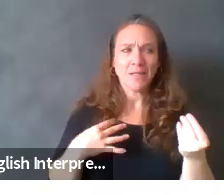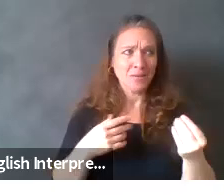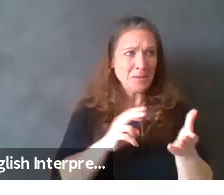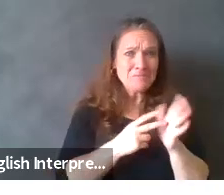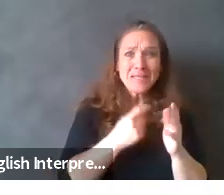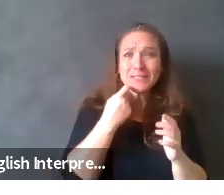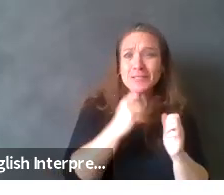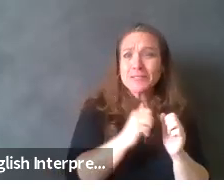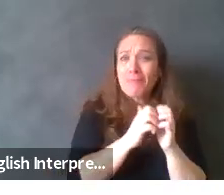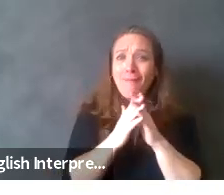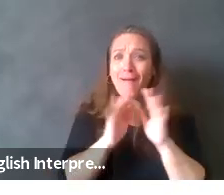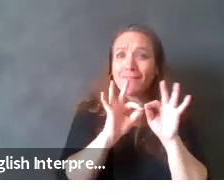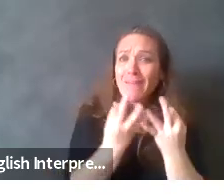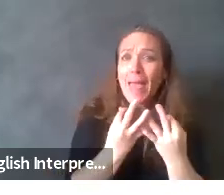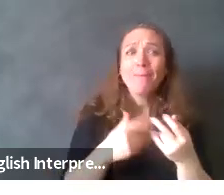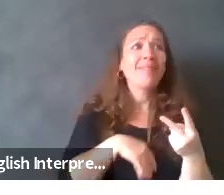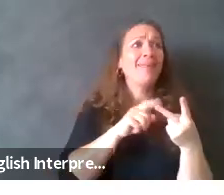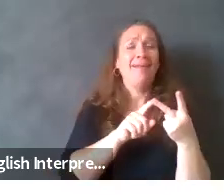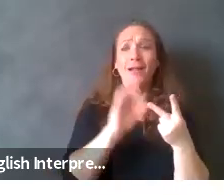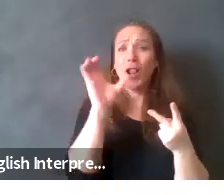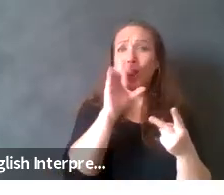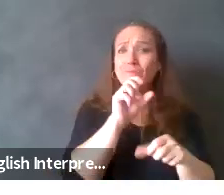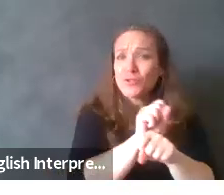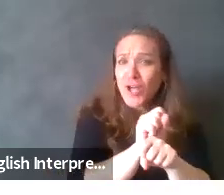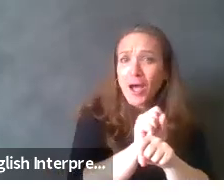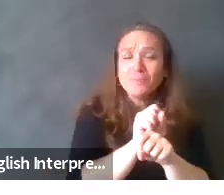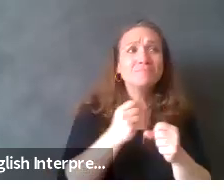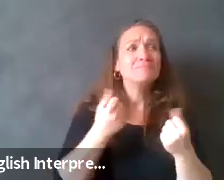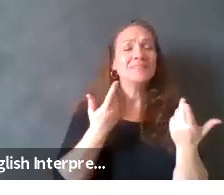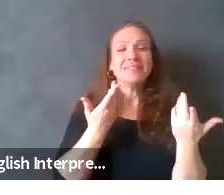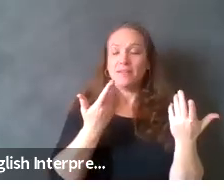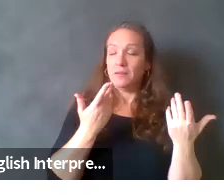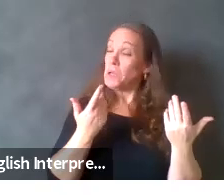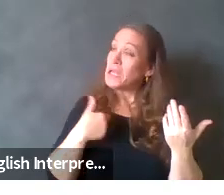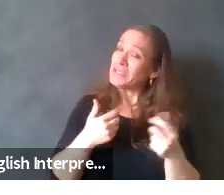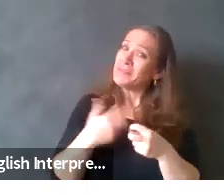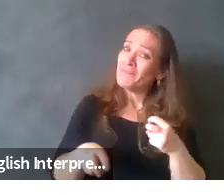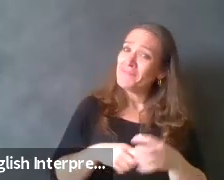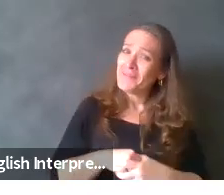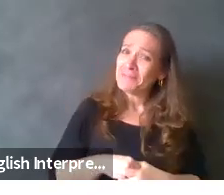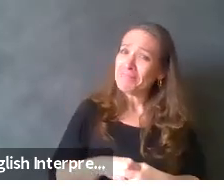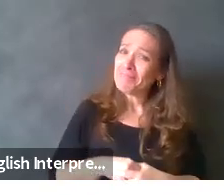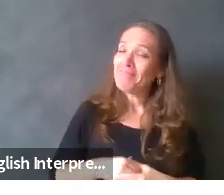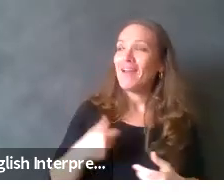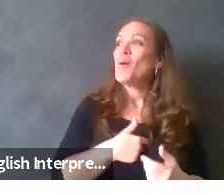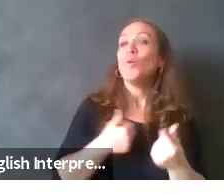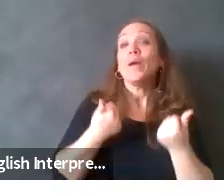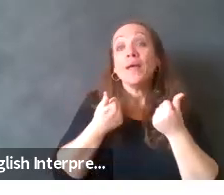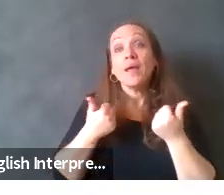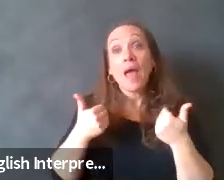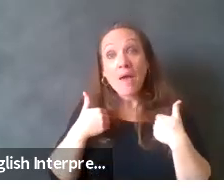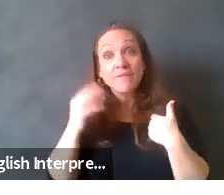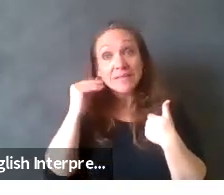now. It's really tough. We have had some younger generation folks come our way